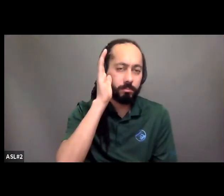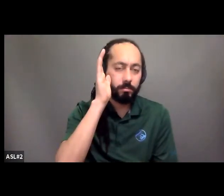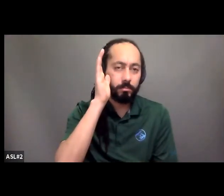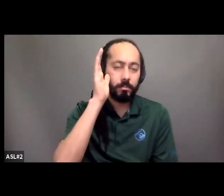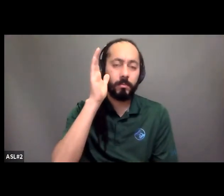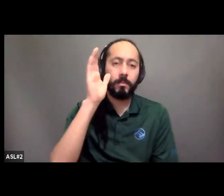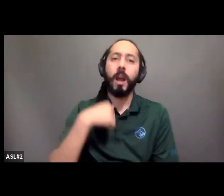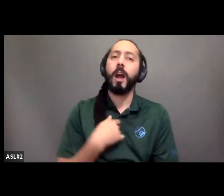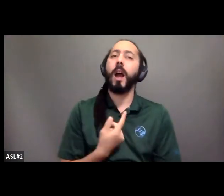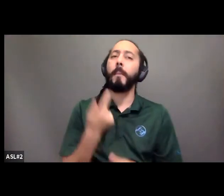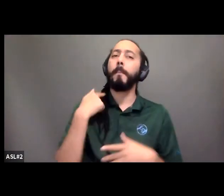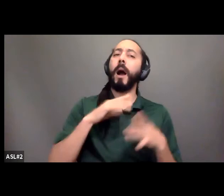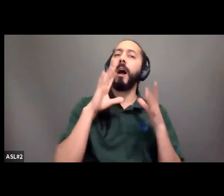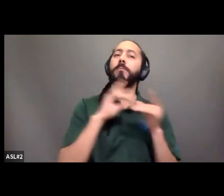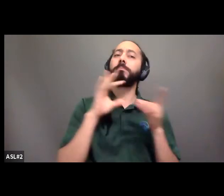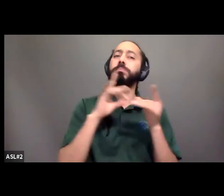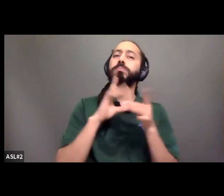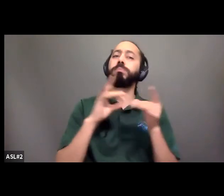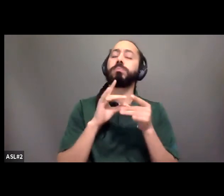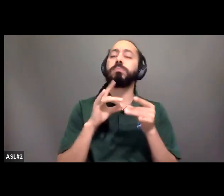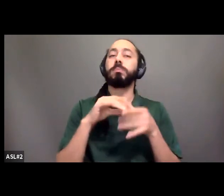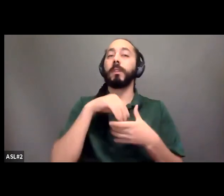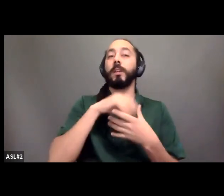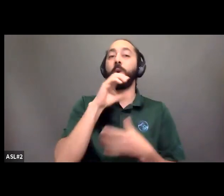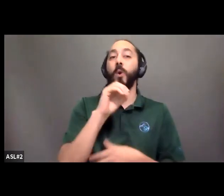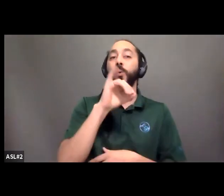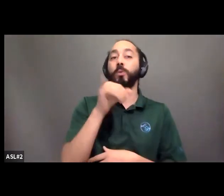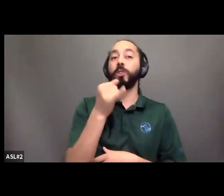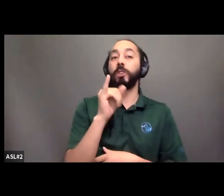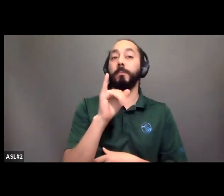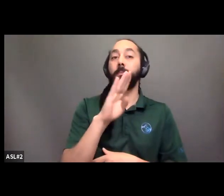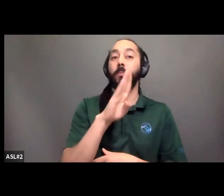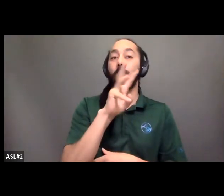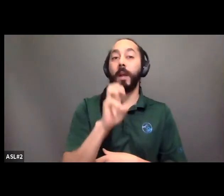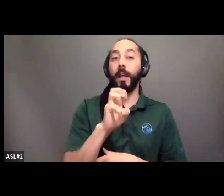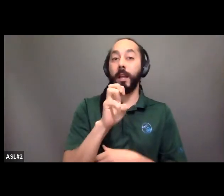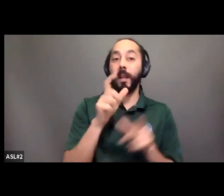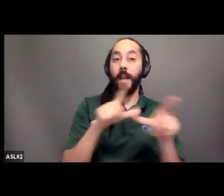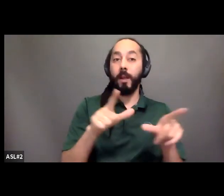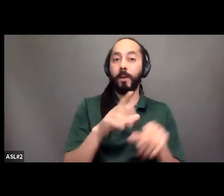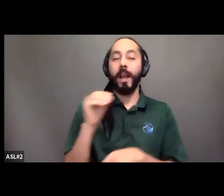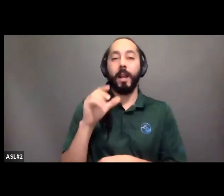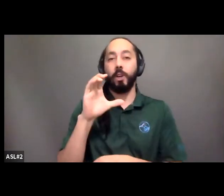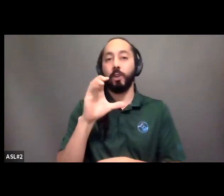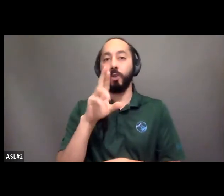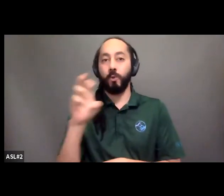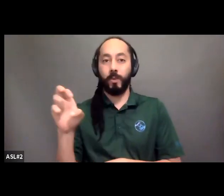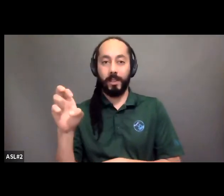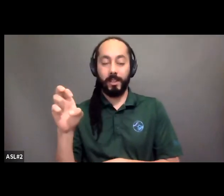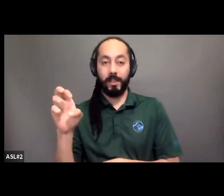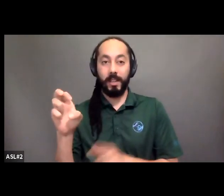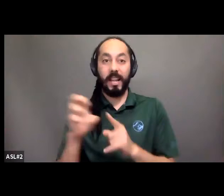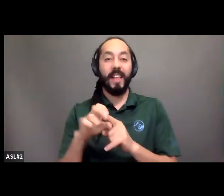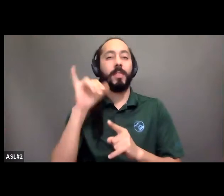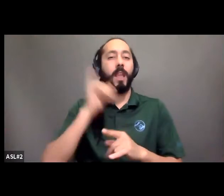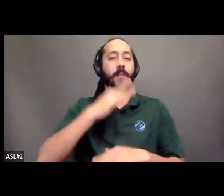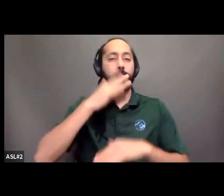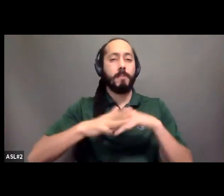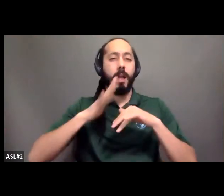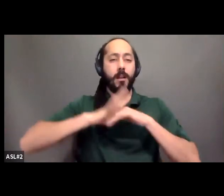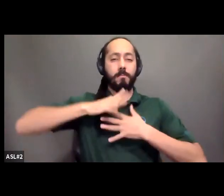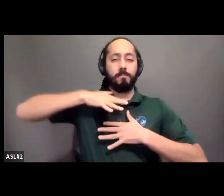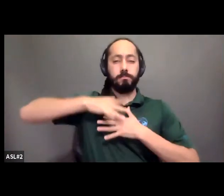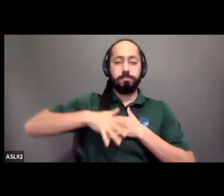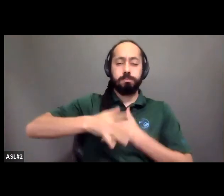greetings to you in Ojibwe and Cree, and because that's the blood that runs through me. That's where, you